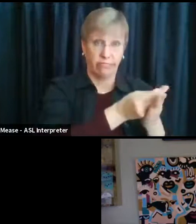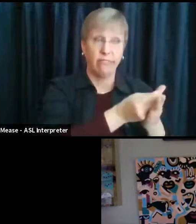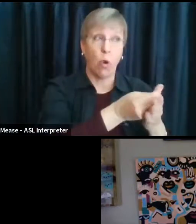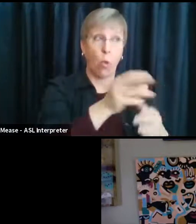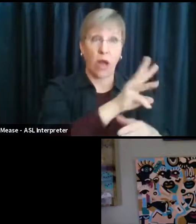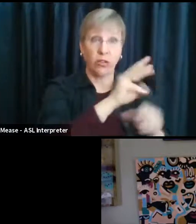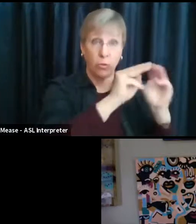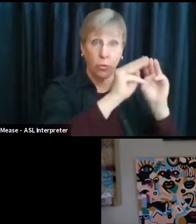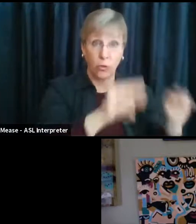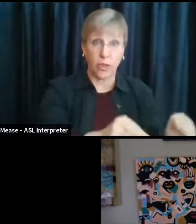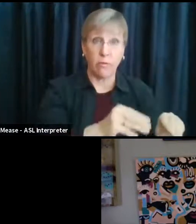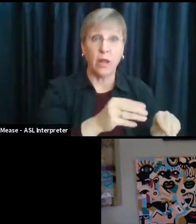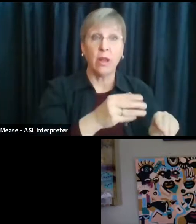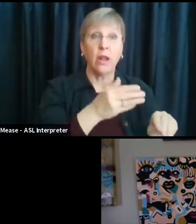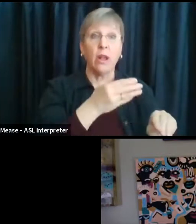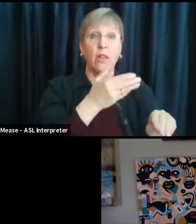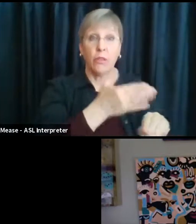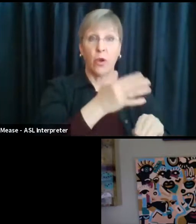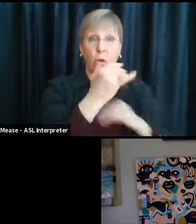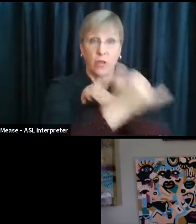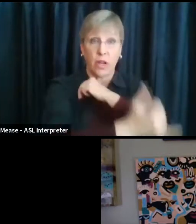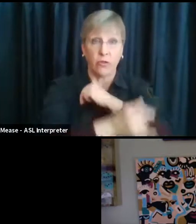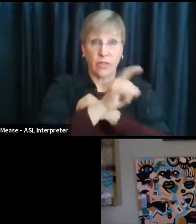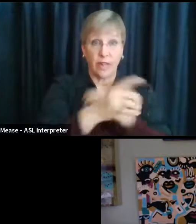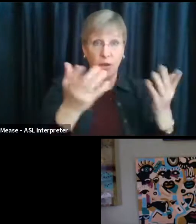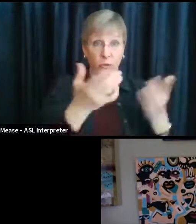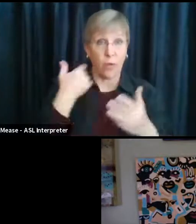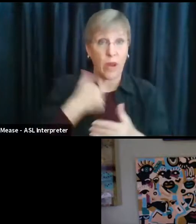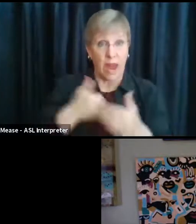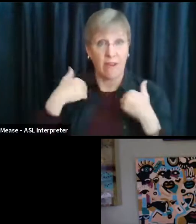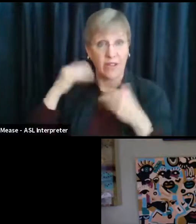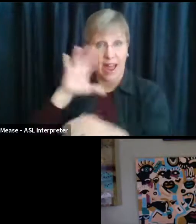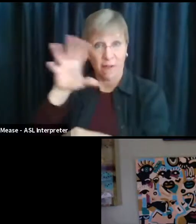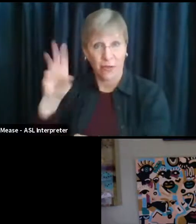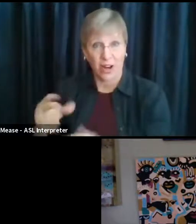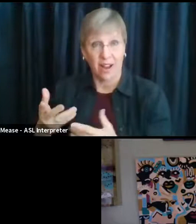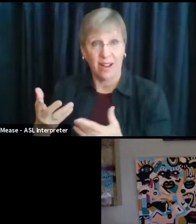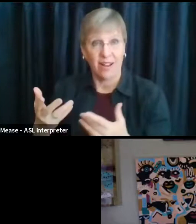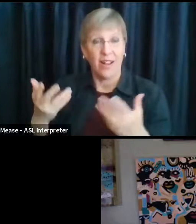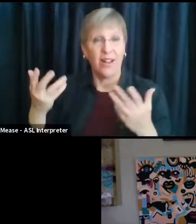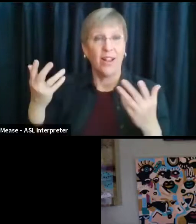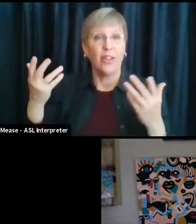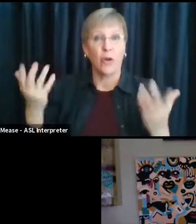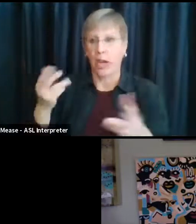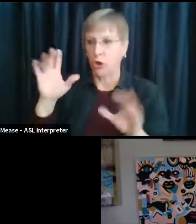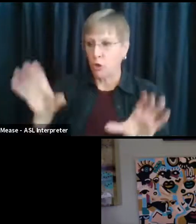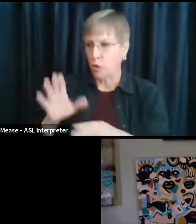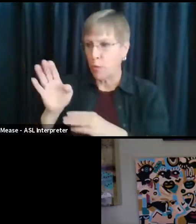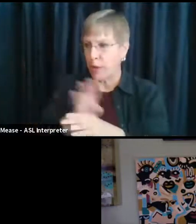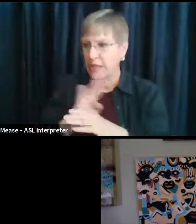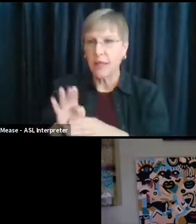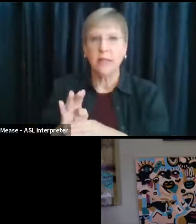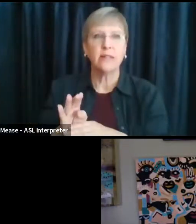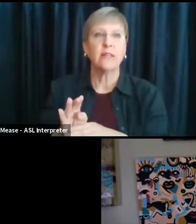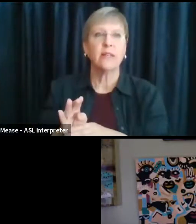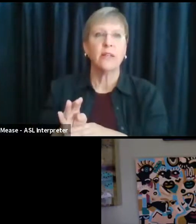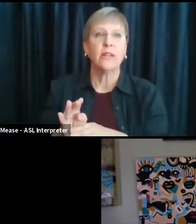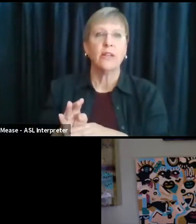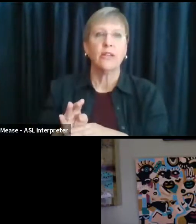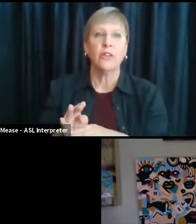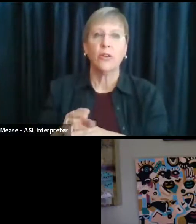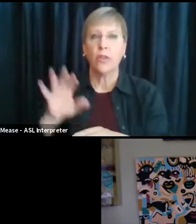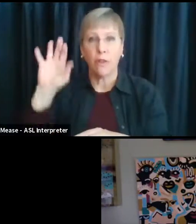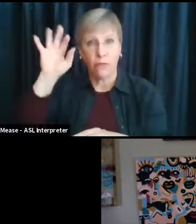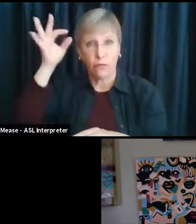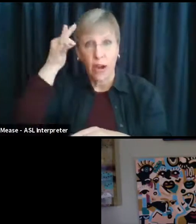countries need what we have in Africa. I mean, they're here to do business. The French companies,